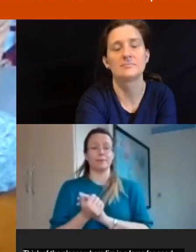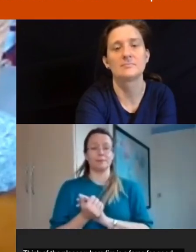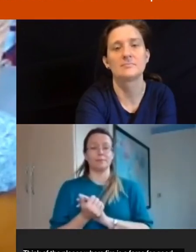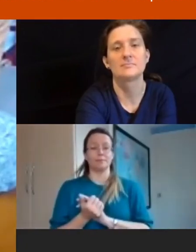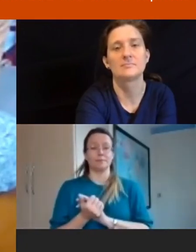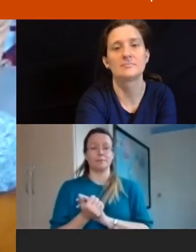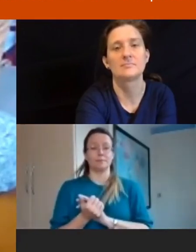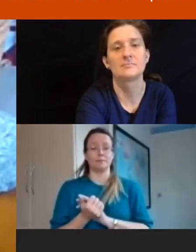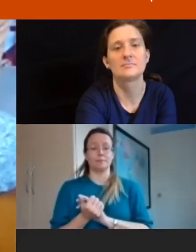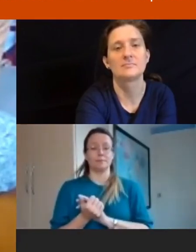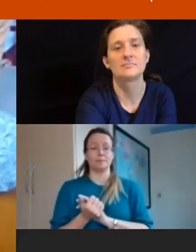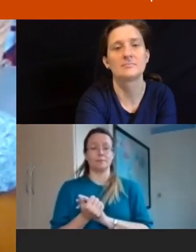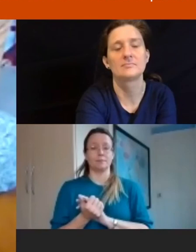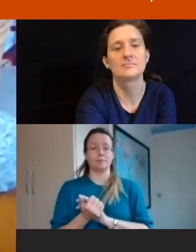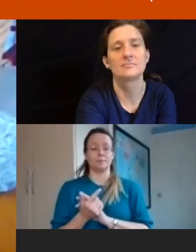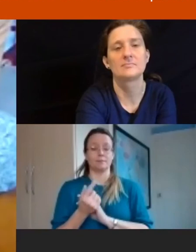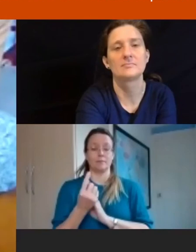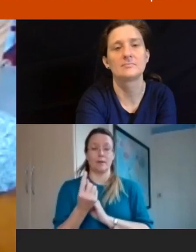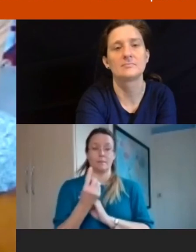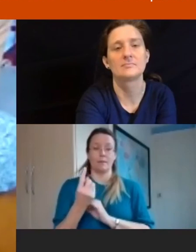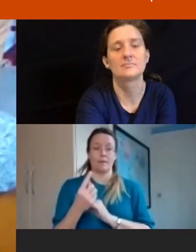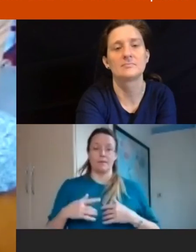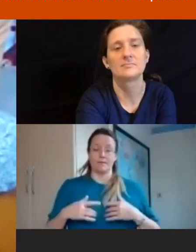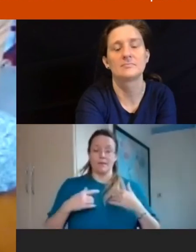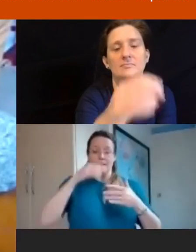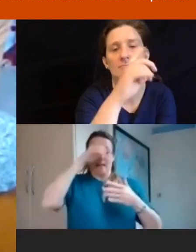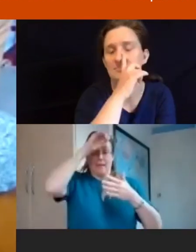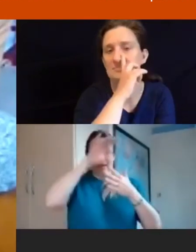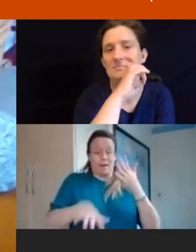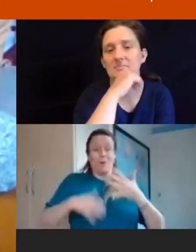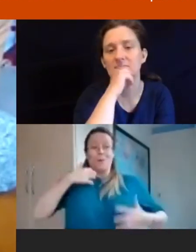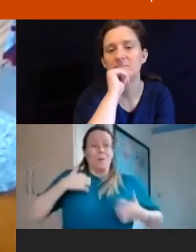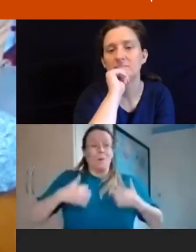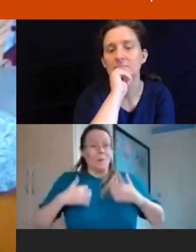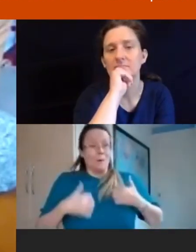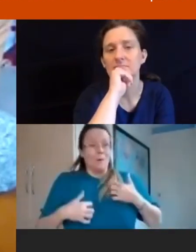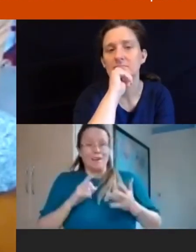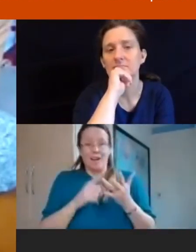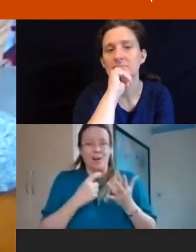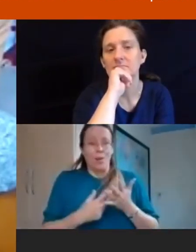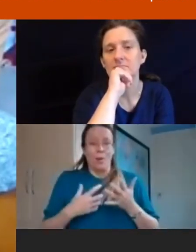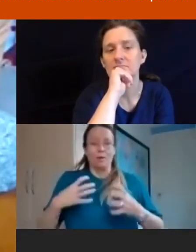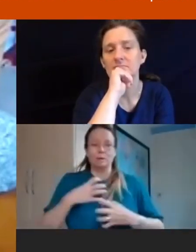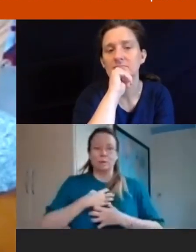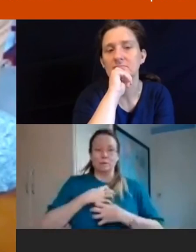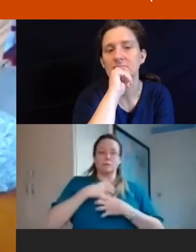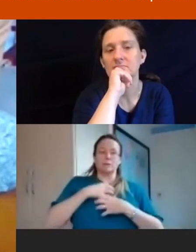whether he felt after this experience exhilarated or